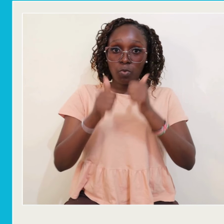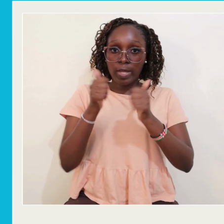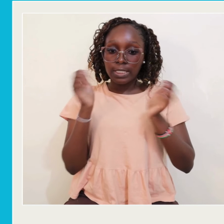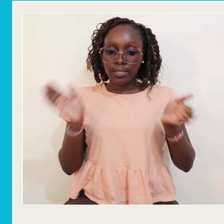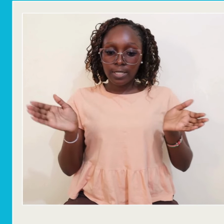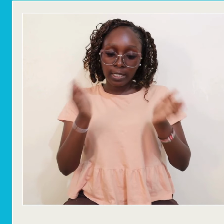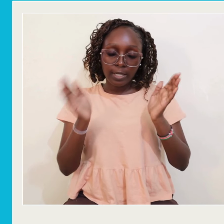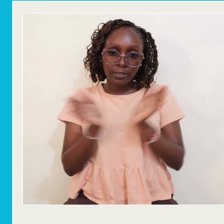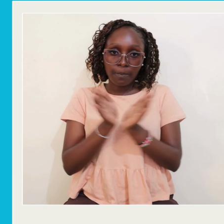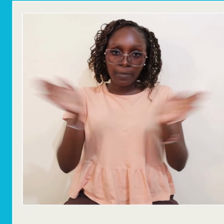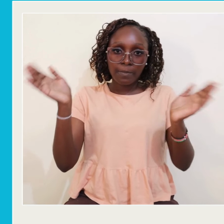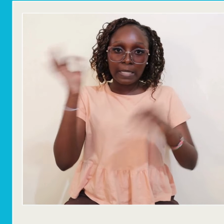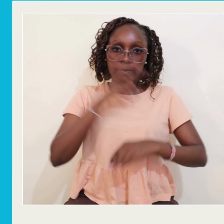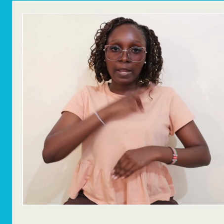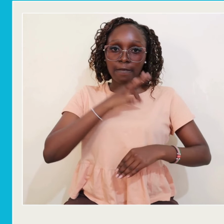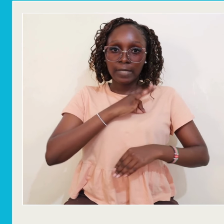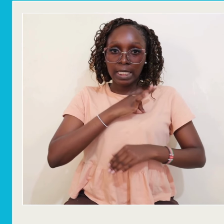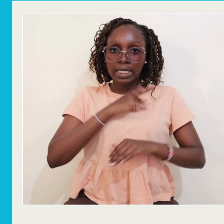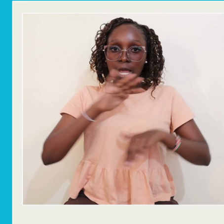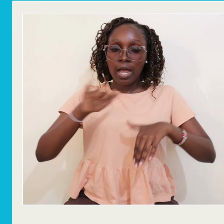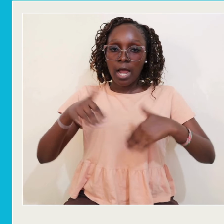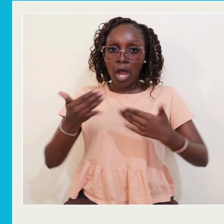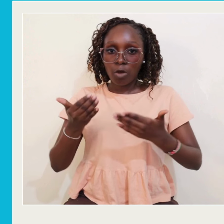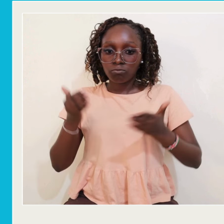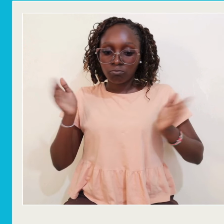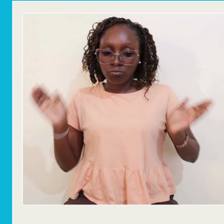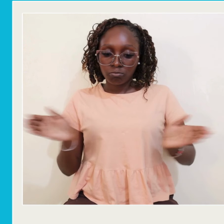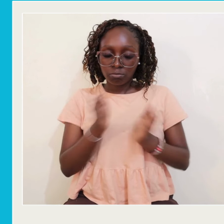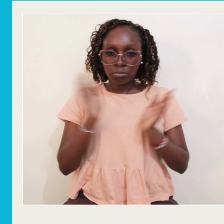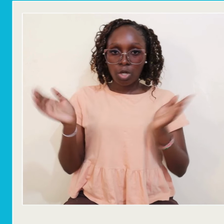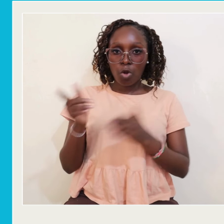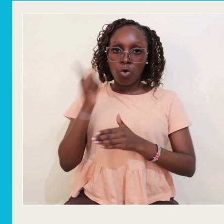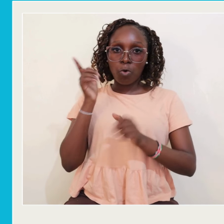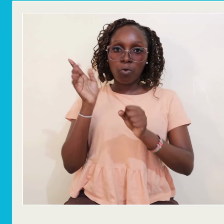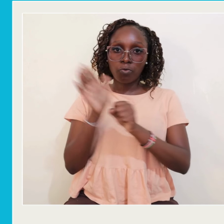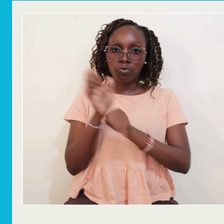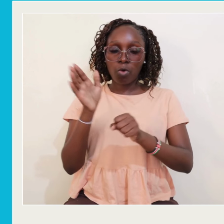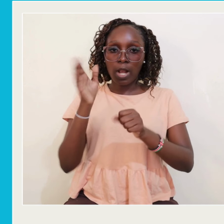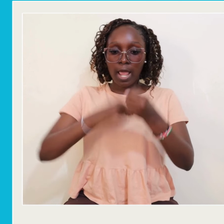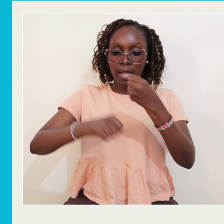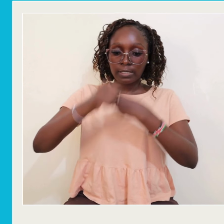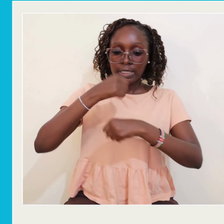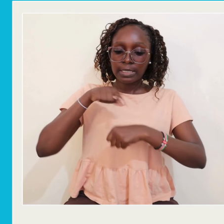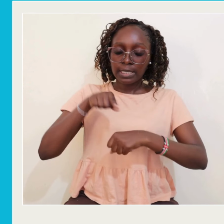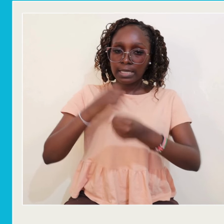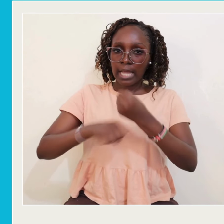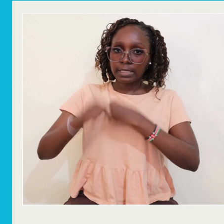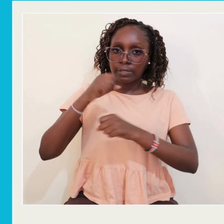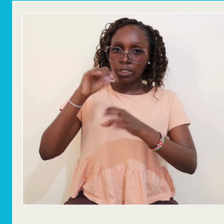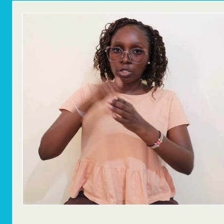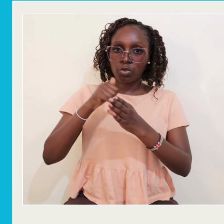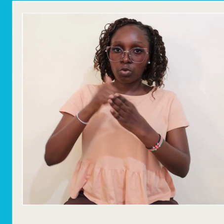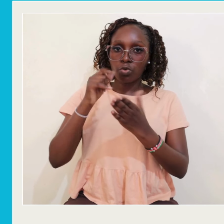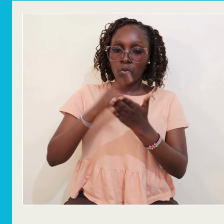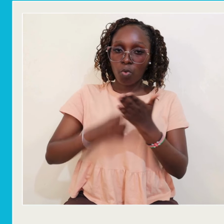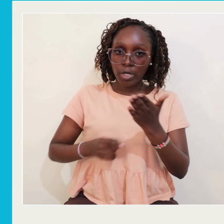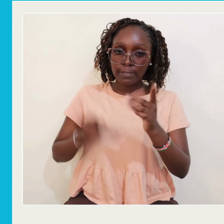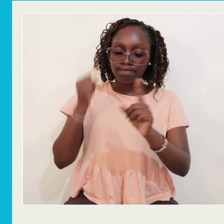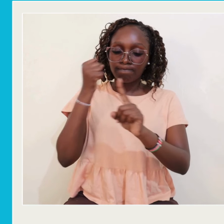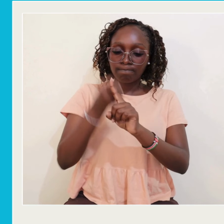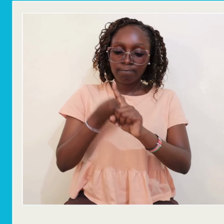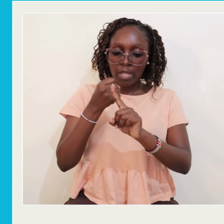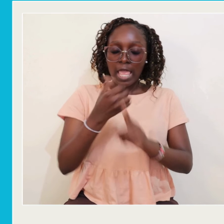that enhances public benefit by promoting legitimate initiatives. These initiatives